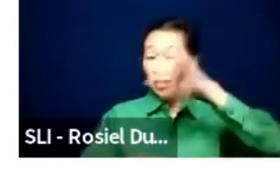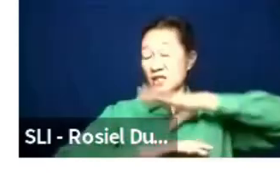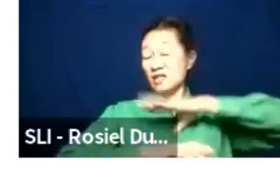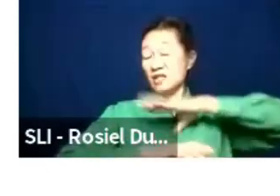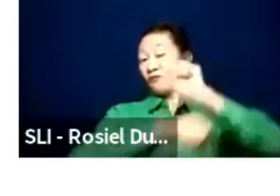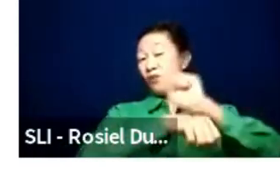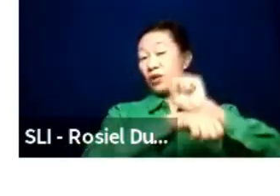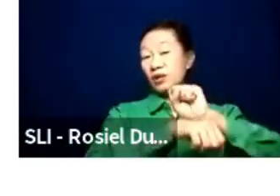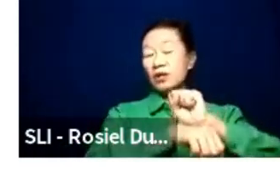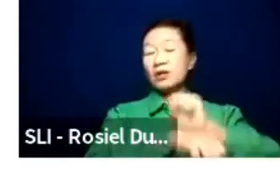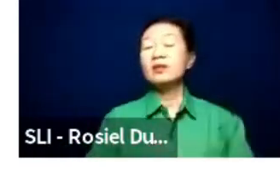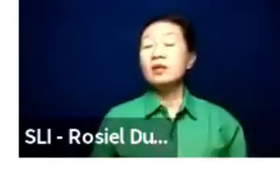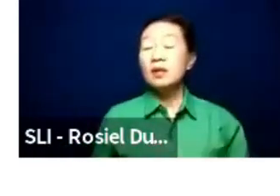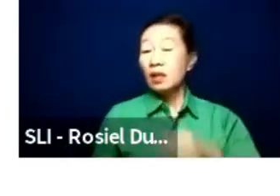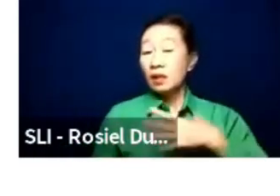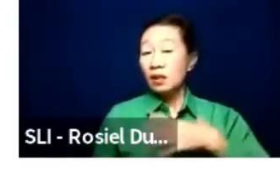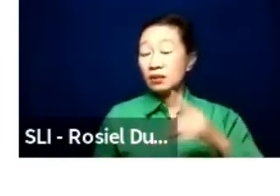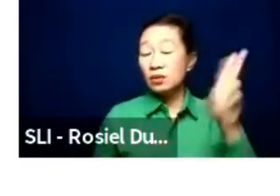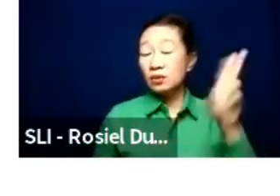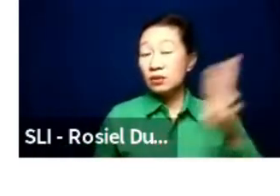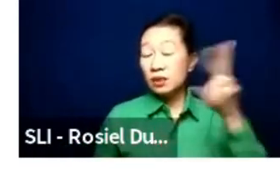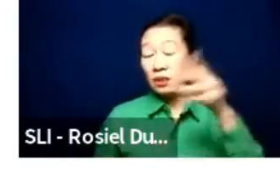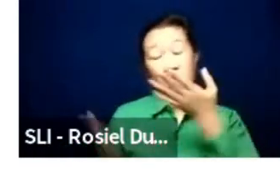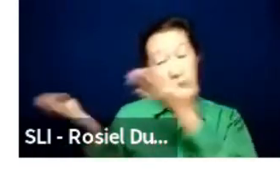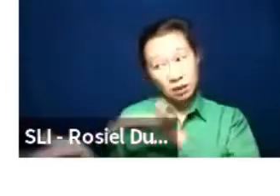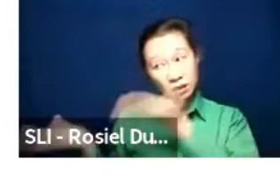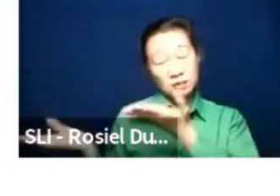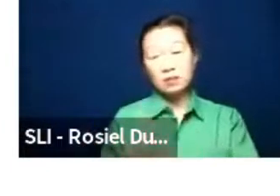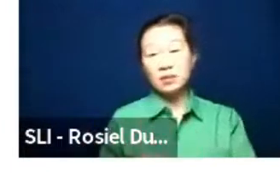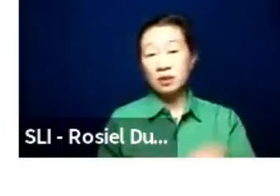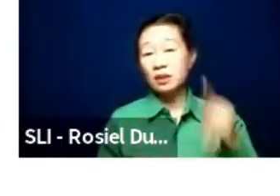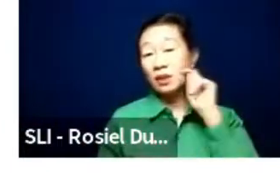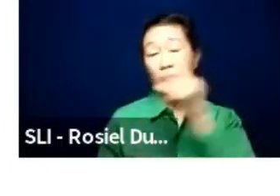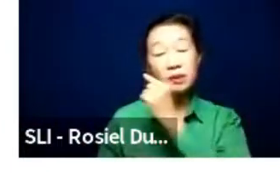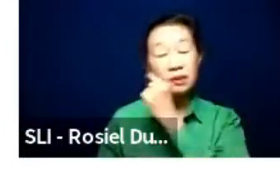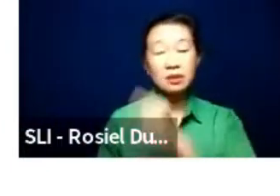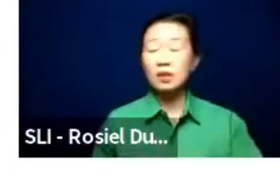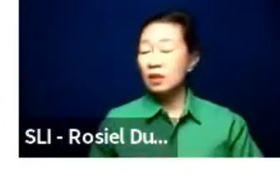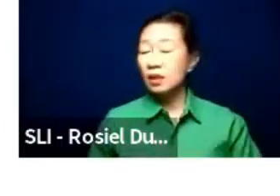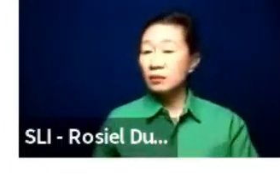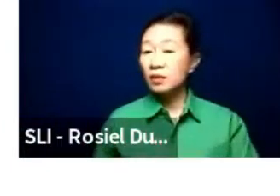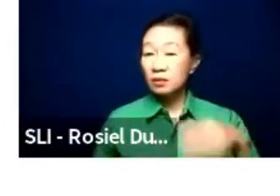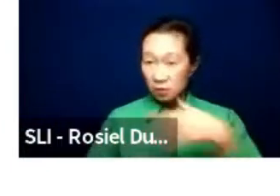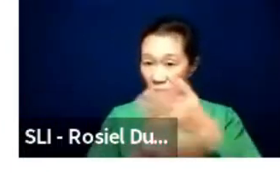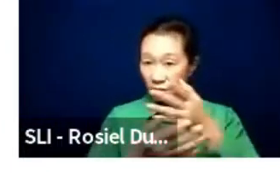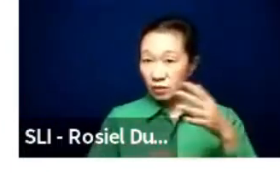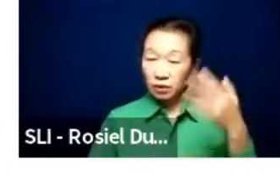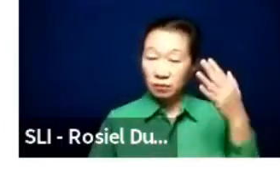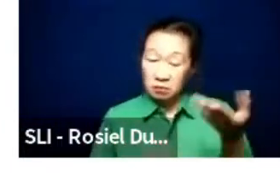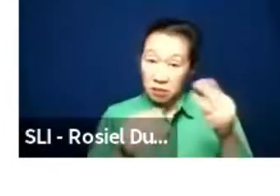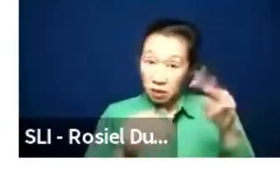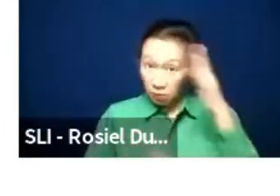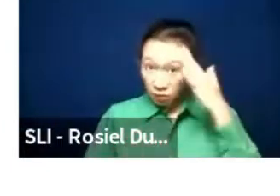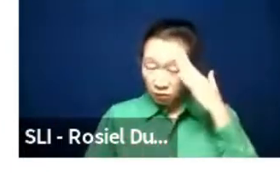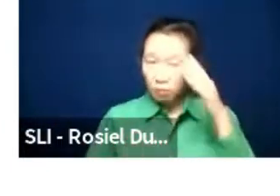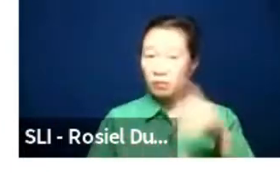work. And I like using this quote from Temple Grandin. You know, si Temple Grandin, for some of you may know her already,